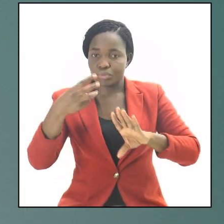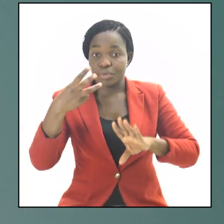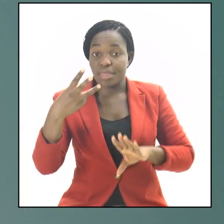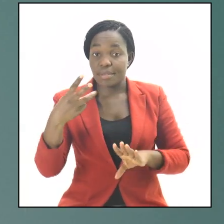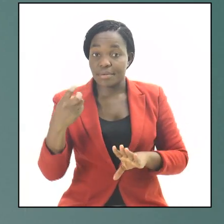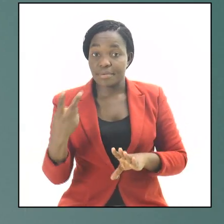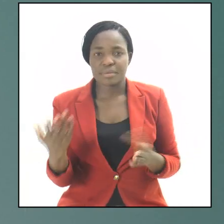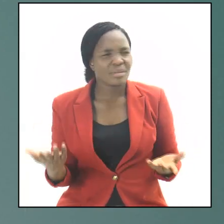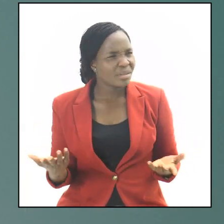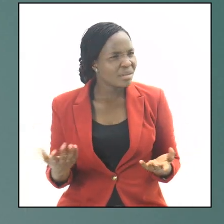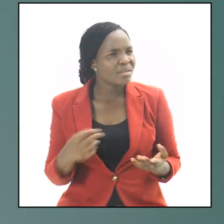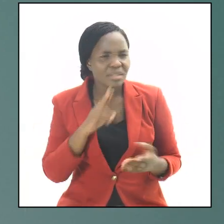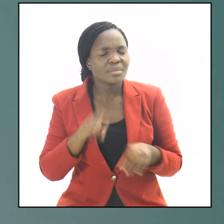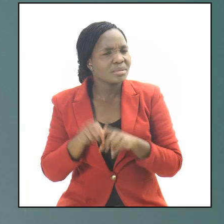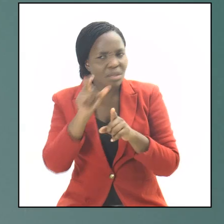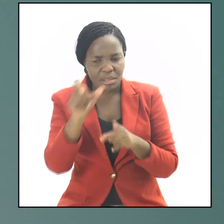It comes to the same answer.